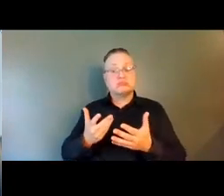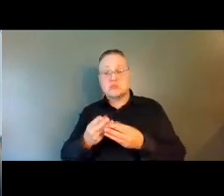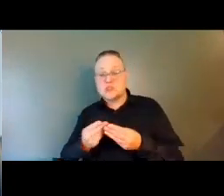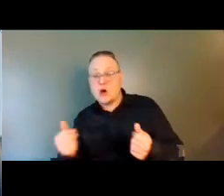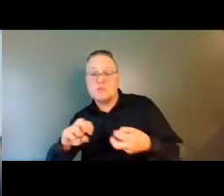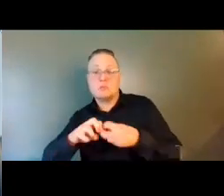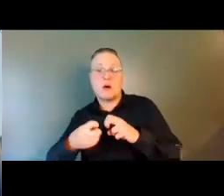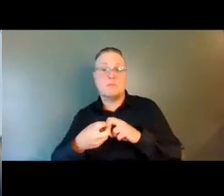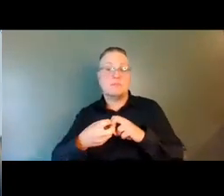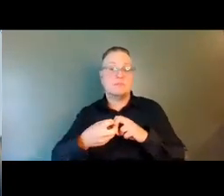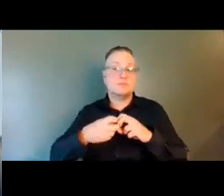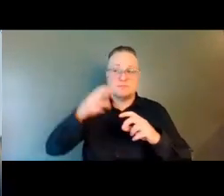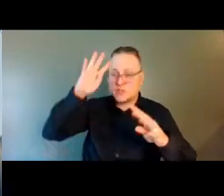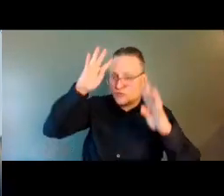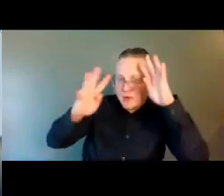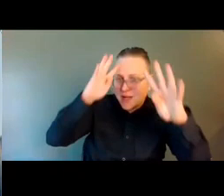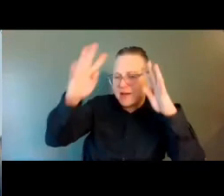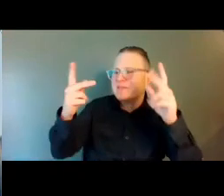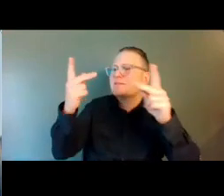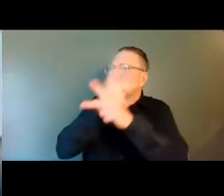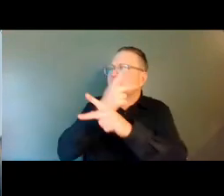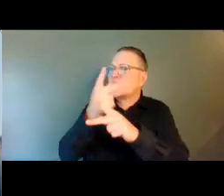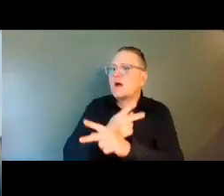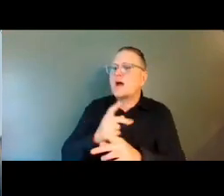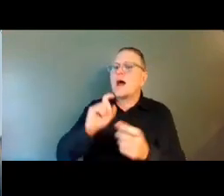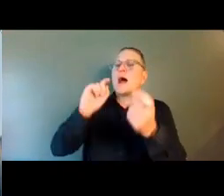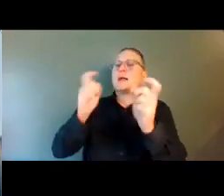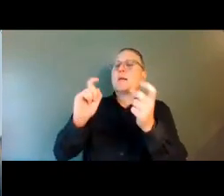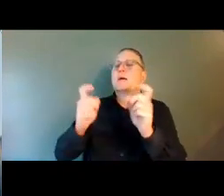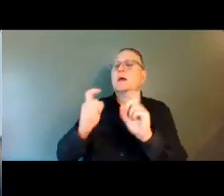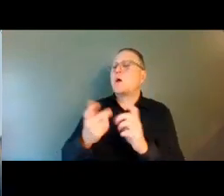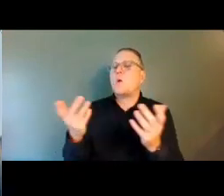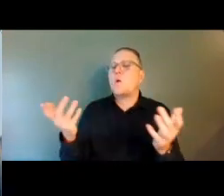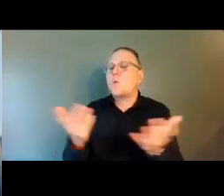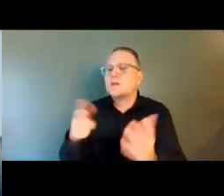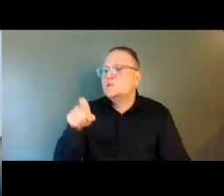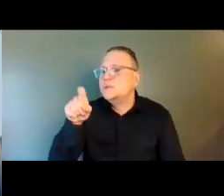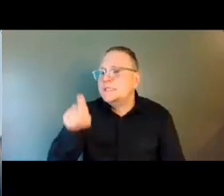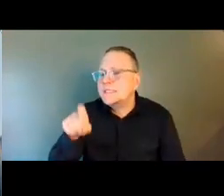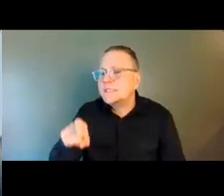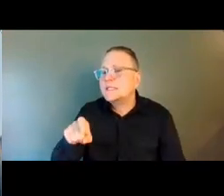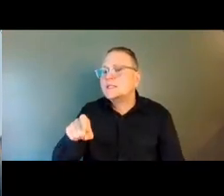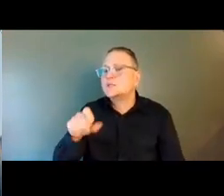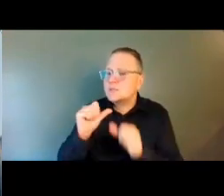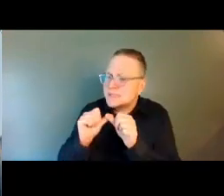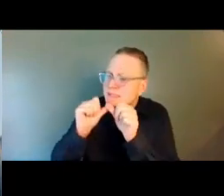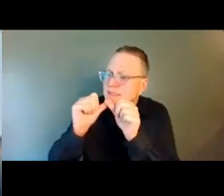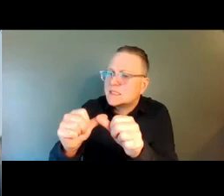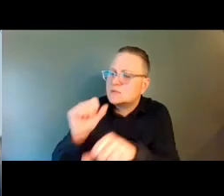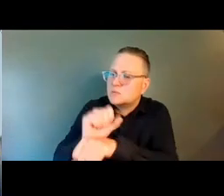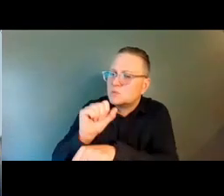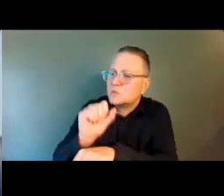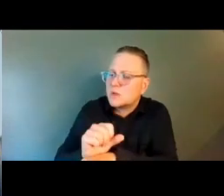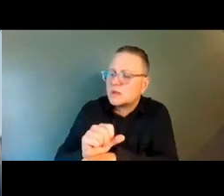to implement accommodations that allow them to be able to continue to do their jobs.